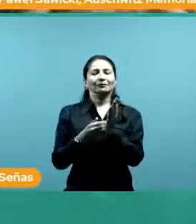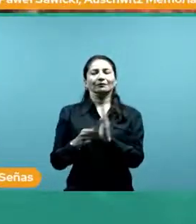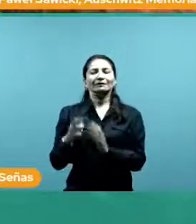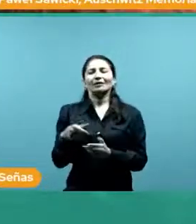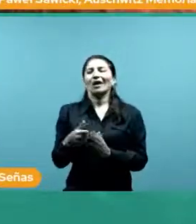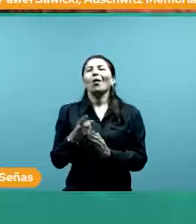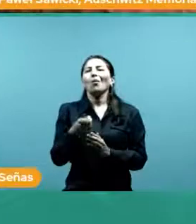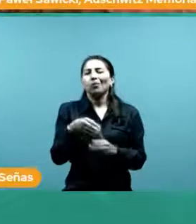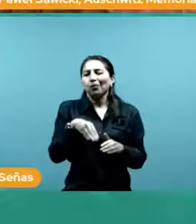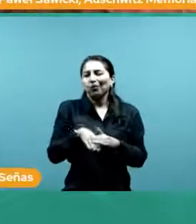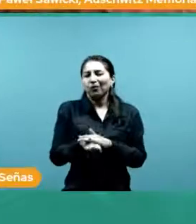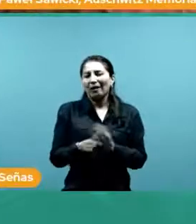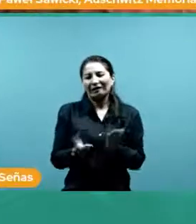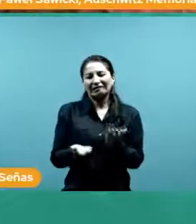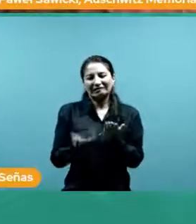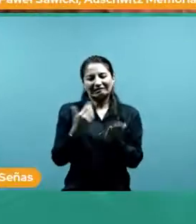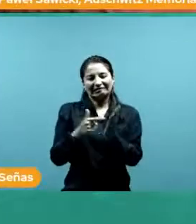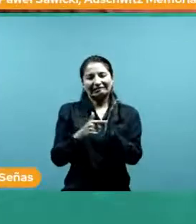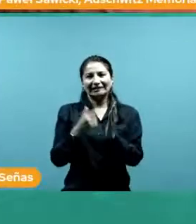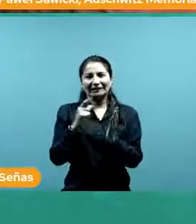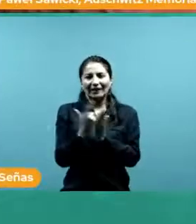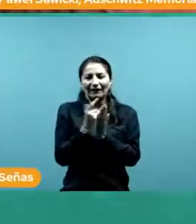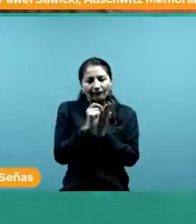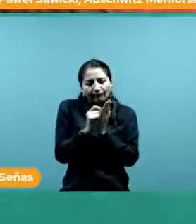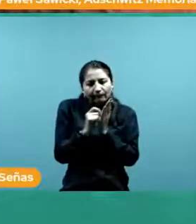this incredible young girl.